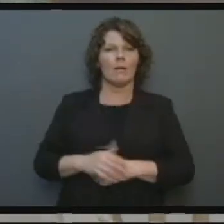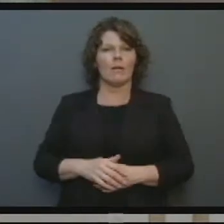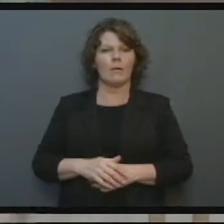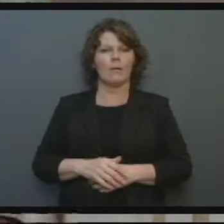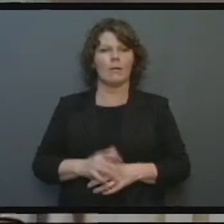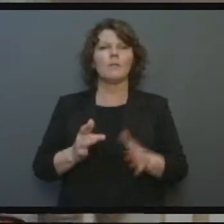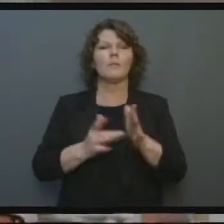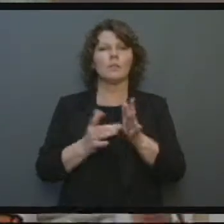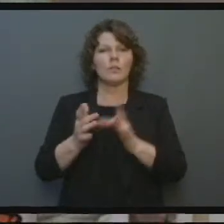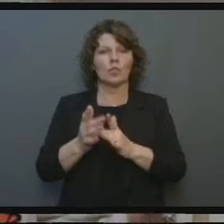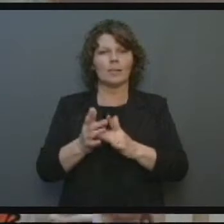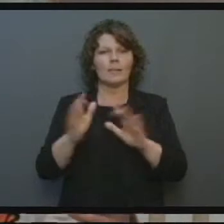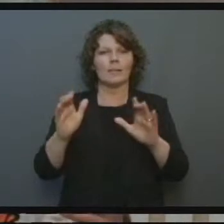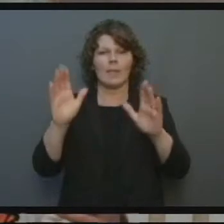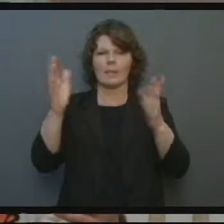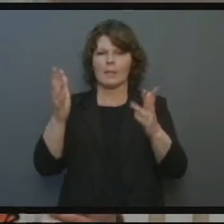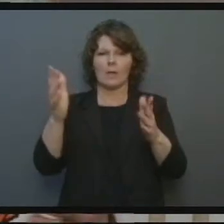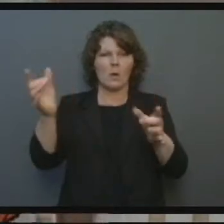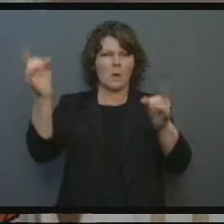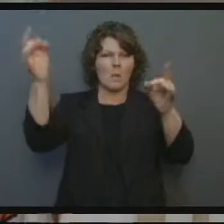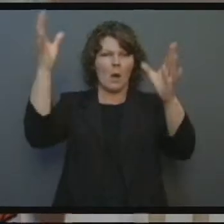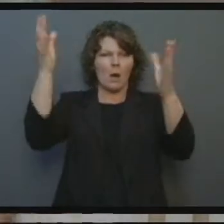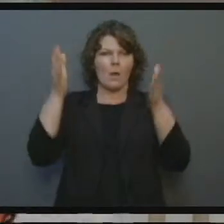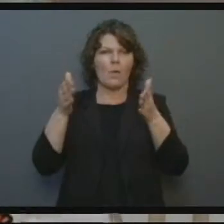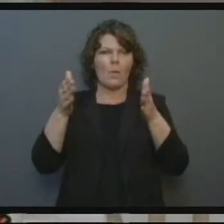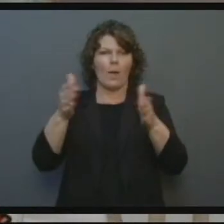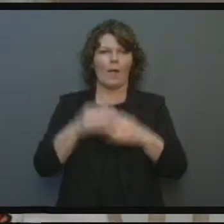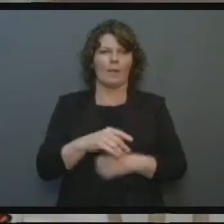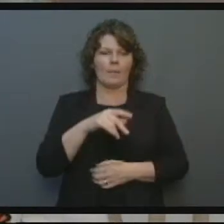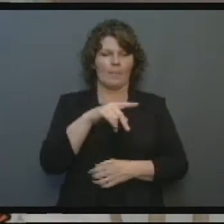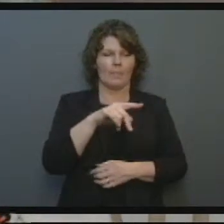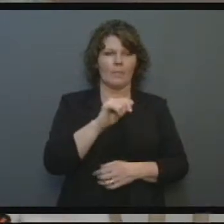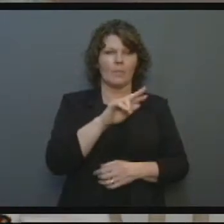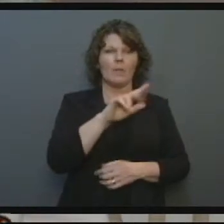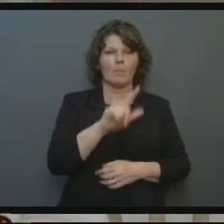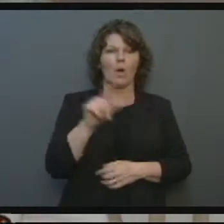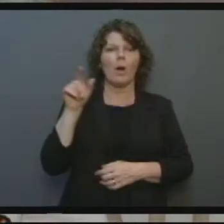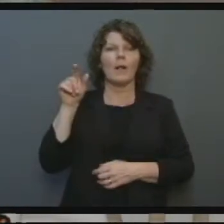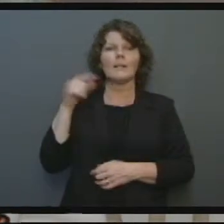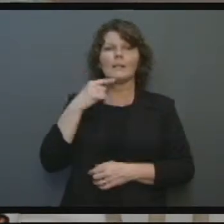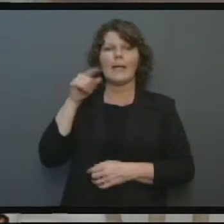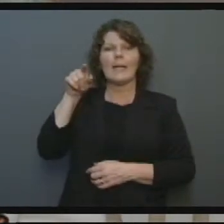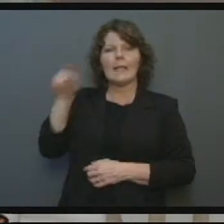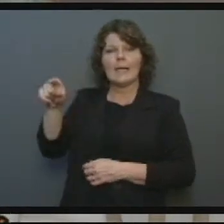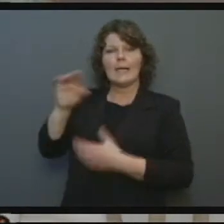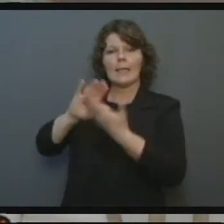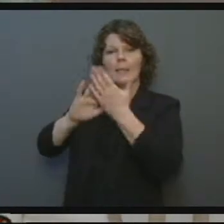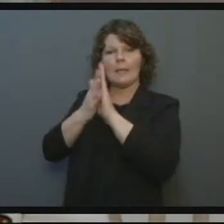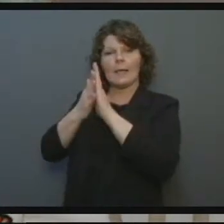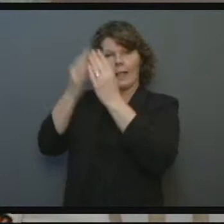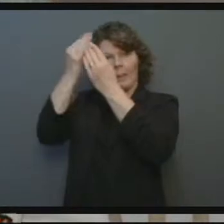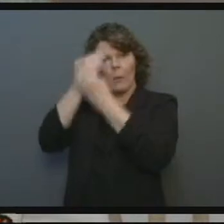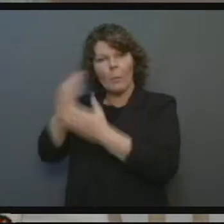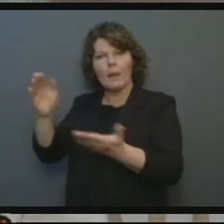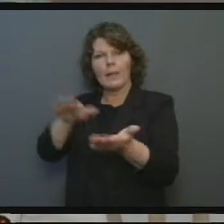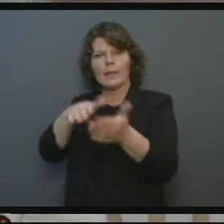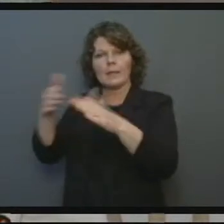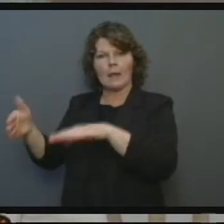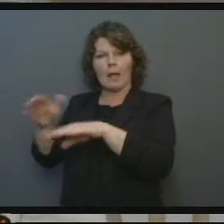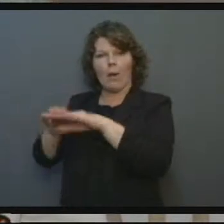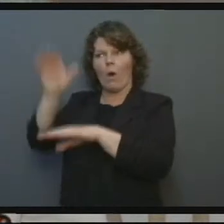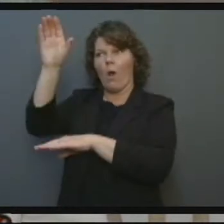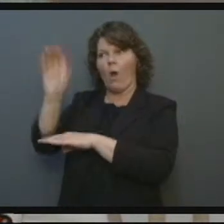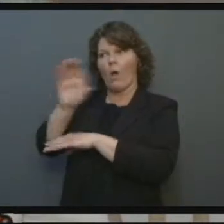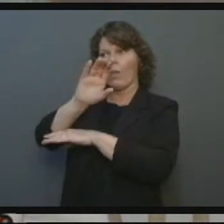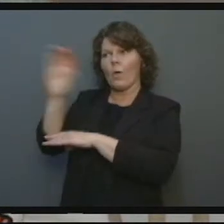Jesus does this in the most dramatic way possible. As St. Paul says, he became obedient unto death, even death on a